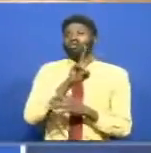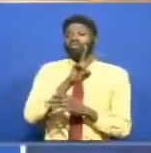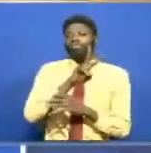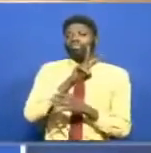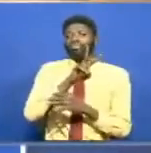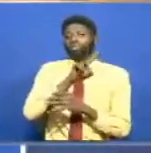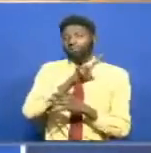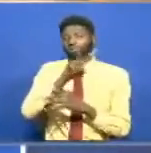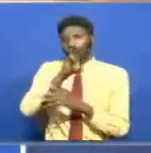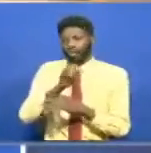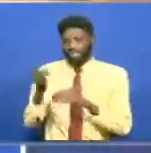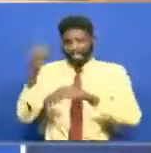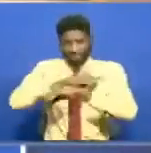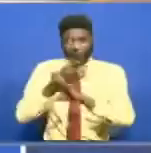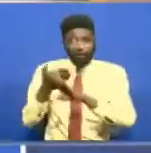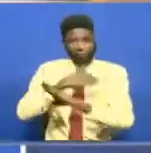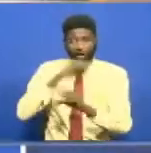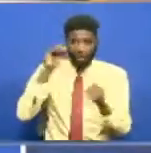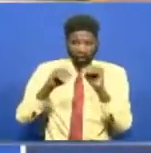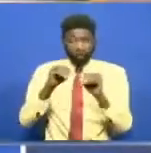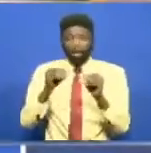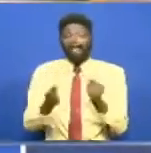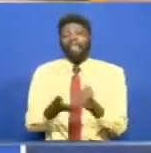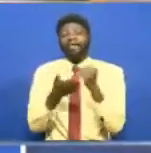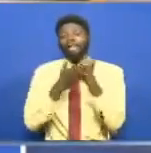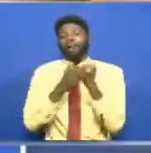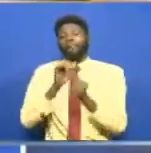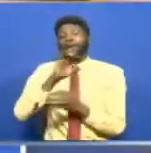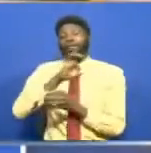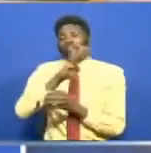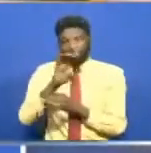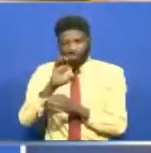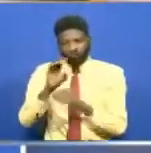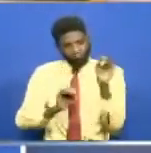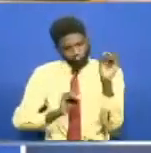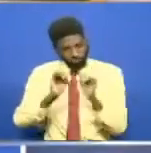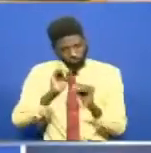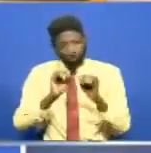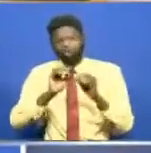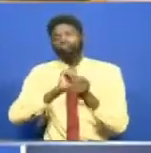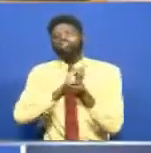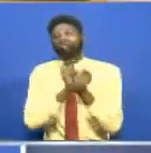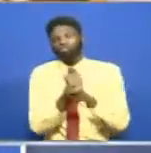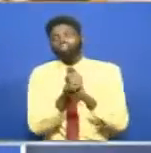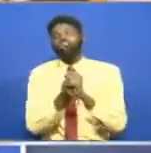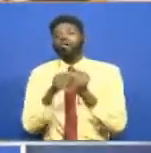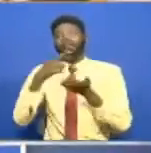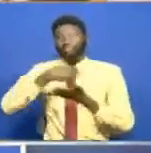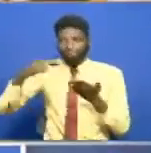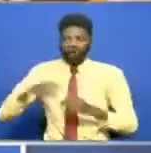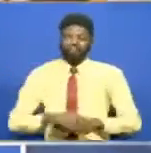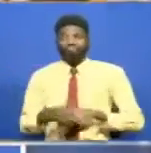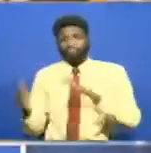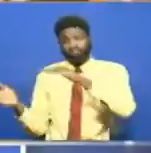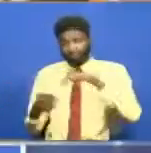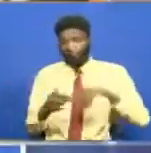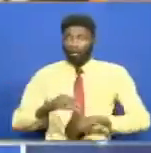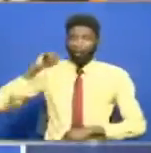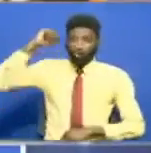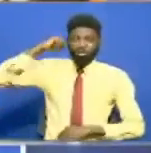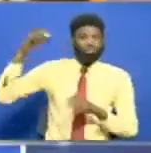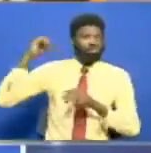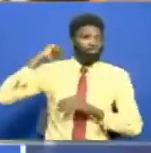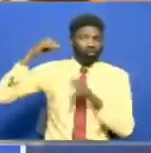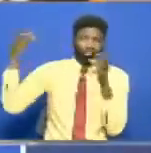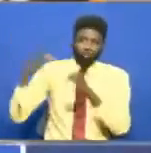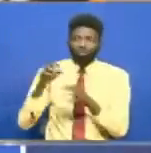afford adequate time for IEBC to audit the register; the Political Parties Act 2011, which obligates every